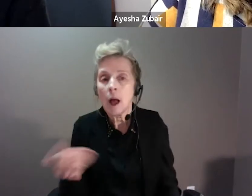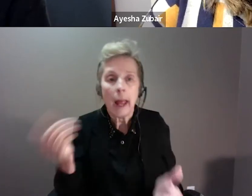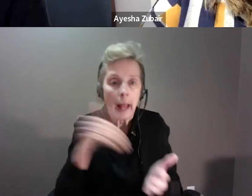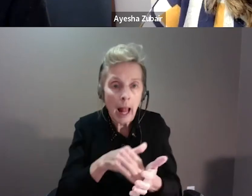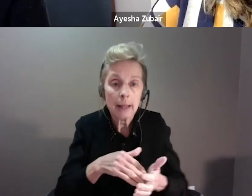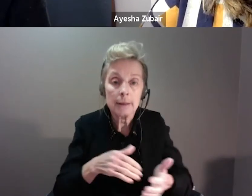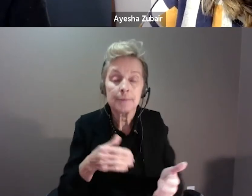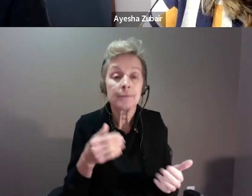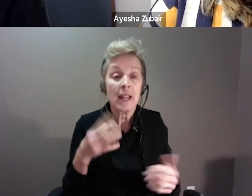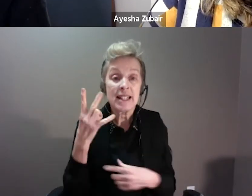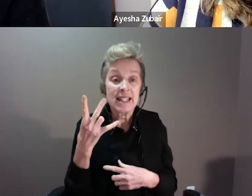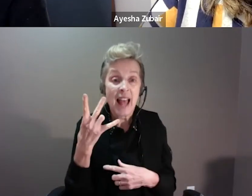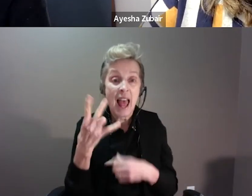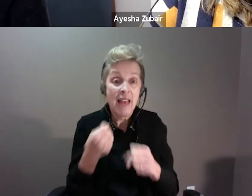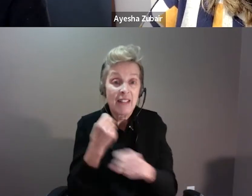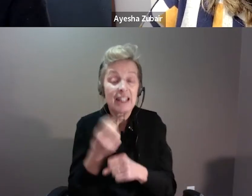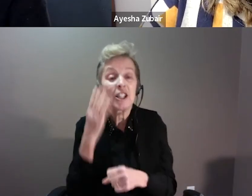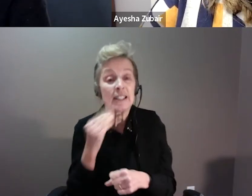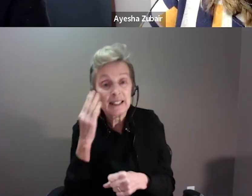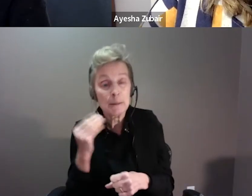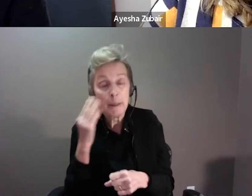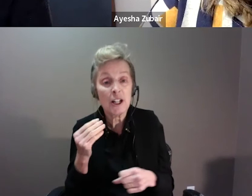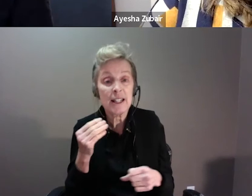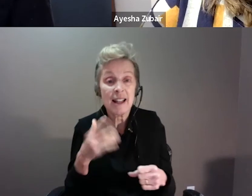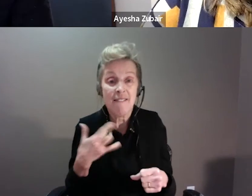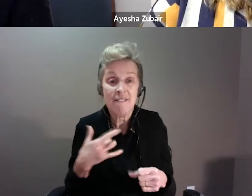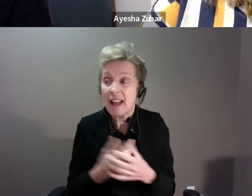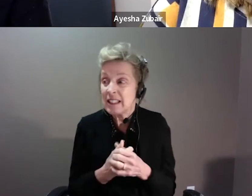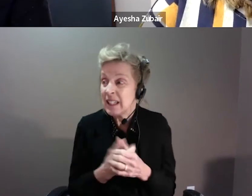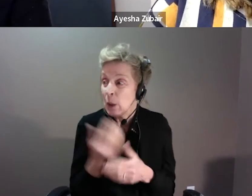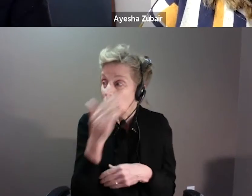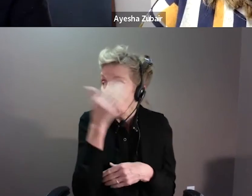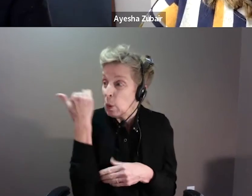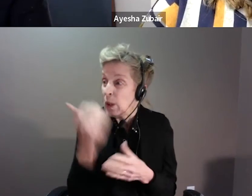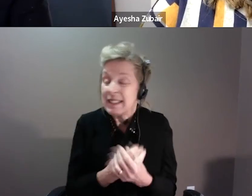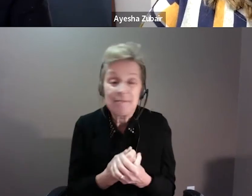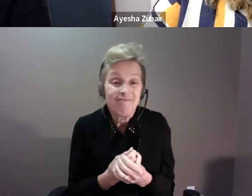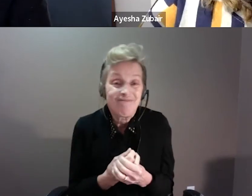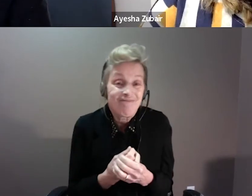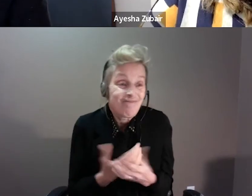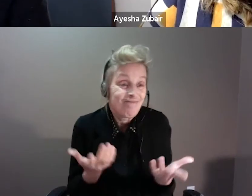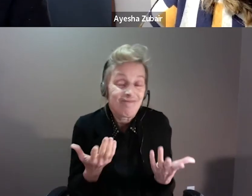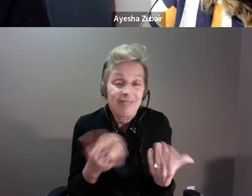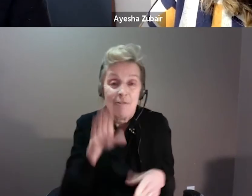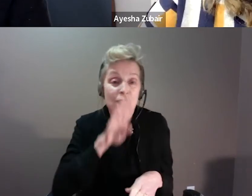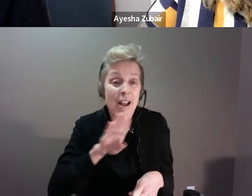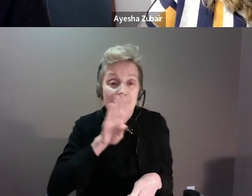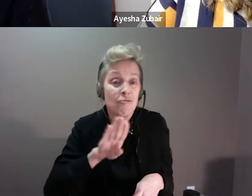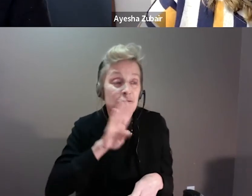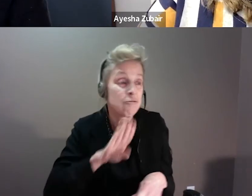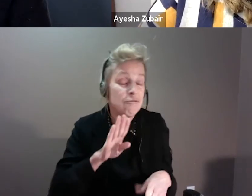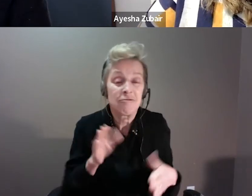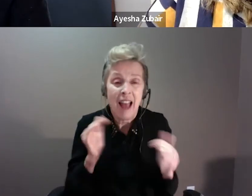like 7 years of experience, I was like, I can't do this. Like I was just beside myself. I didn't know how to do it.